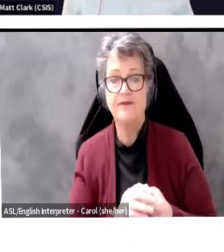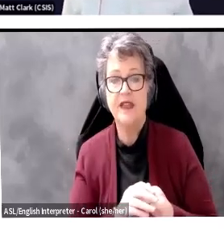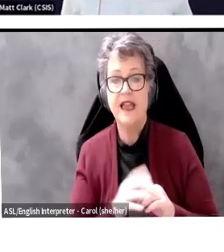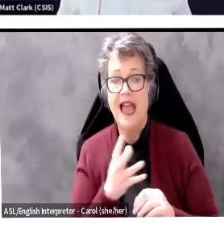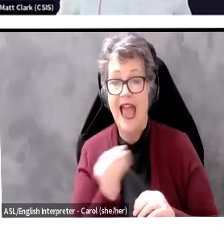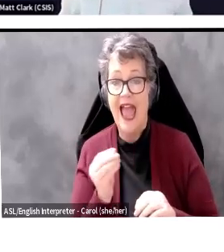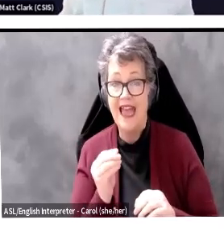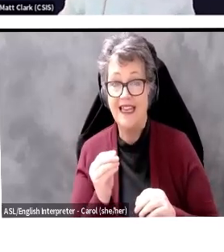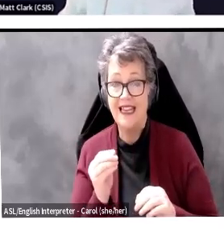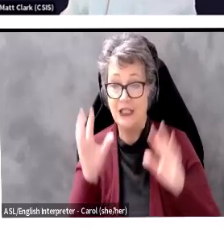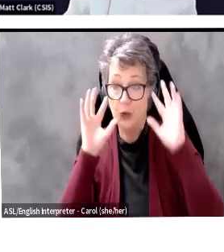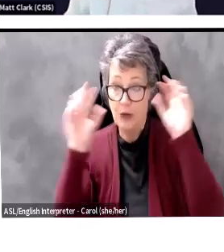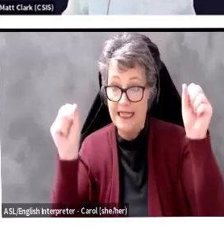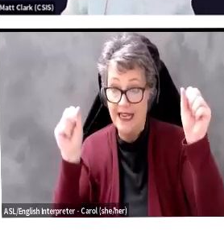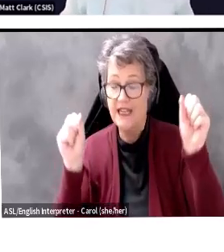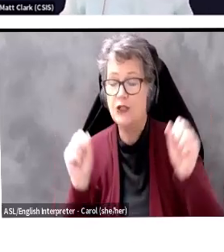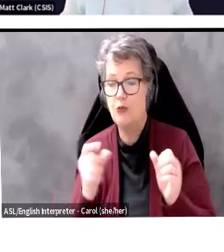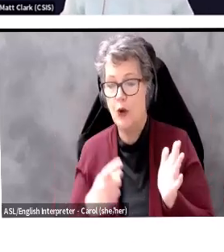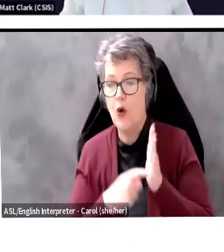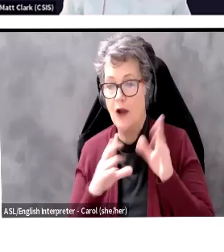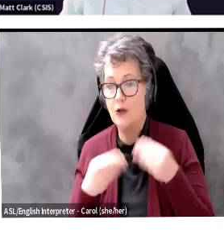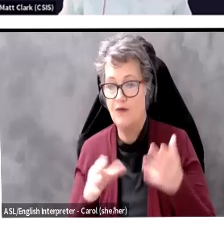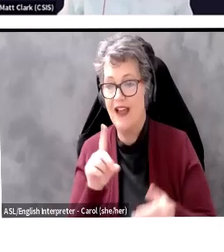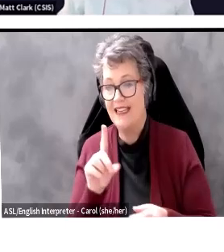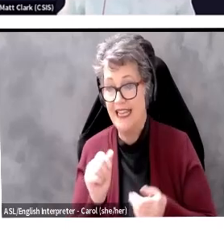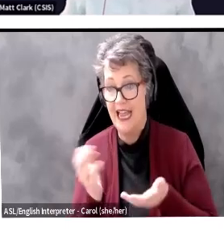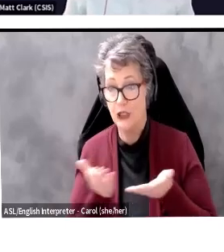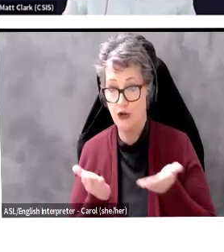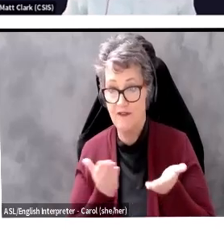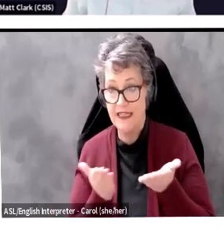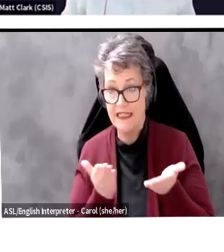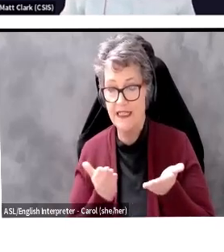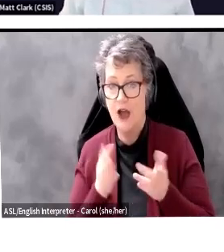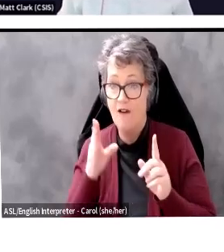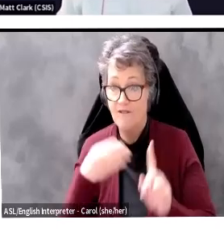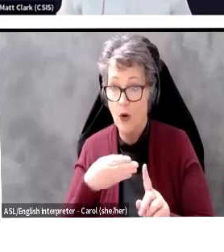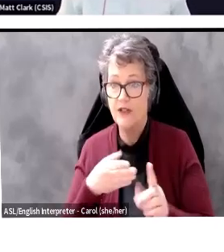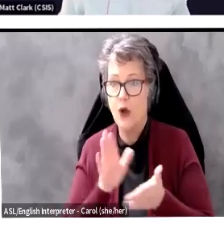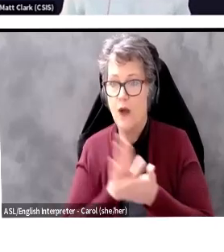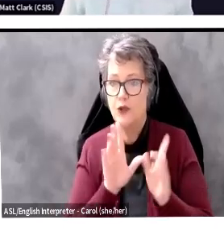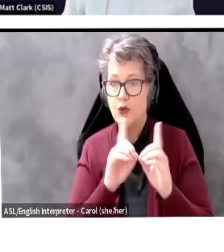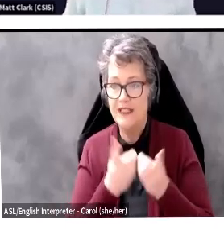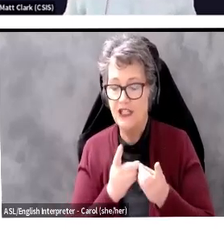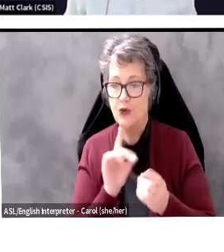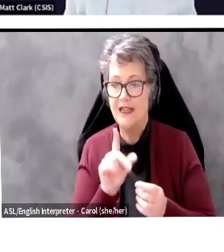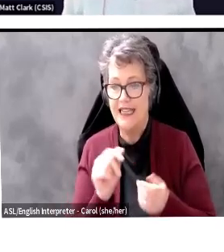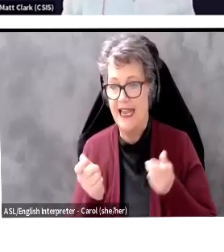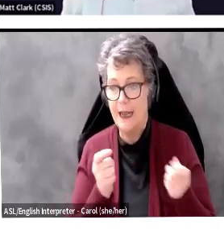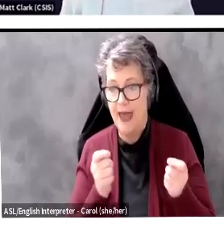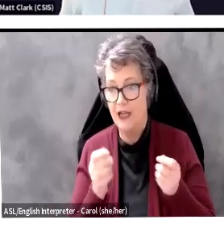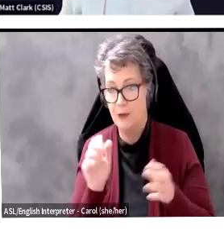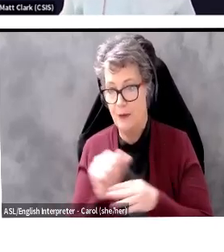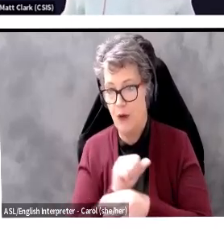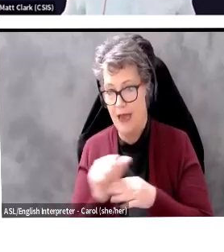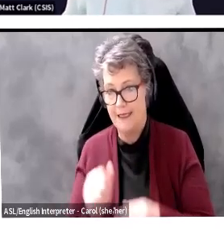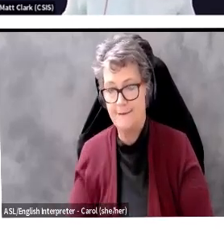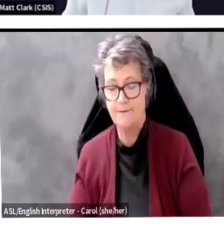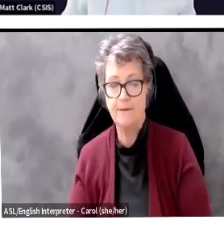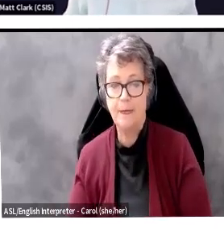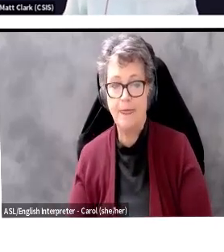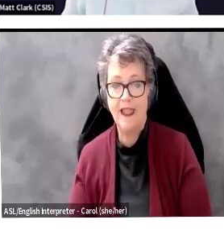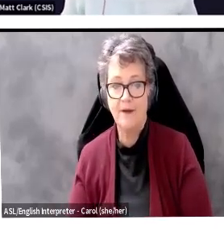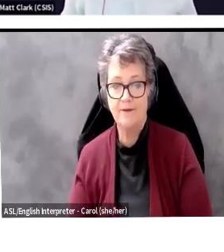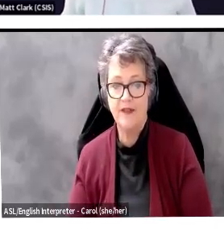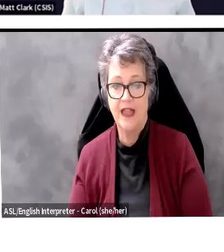county superintendents will be required to provide DA services focused on the school district's data management practices. CSIS